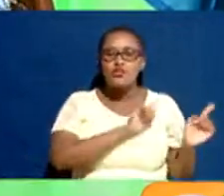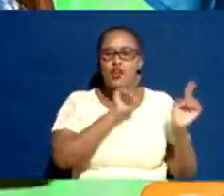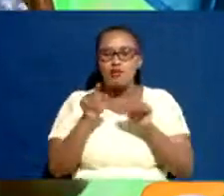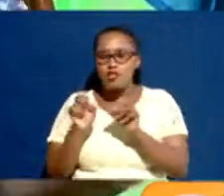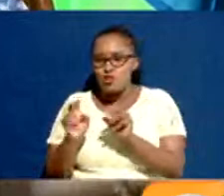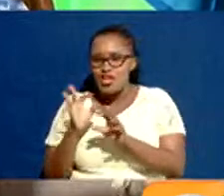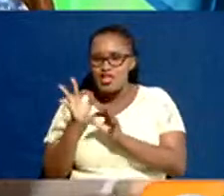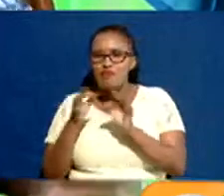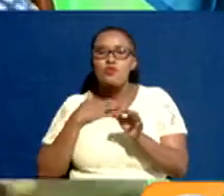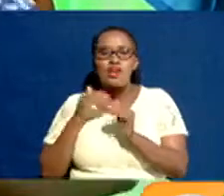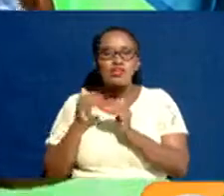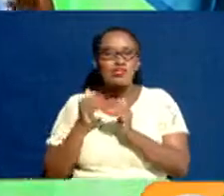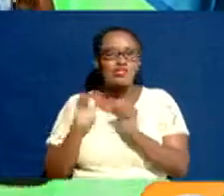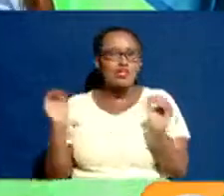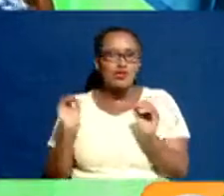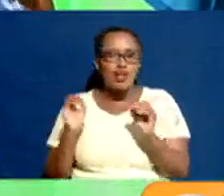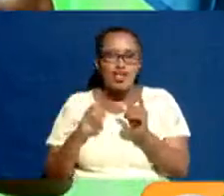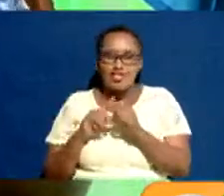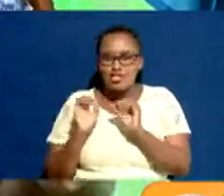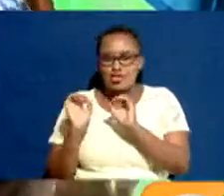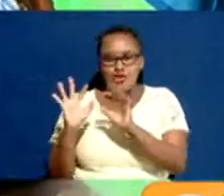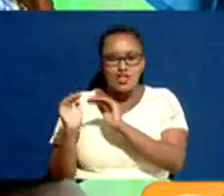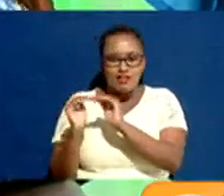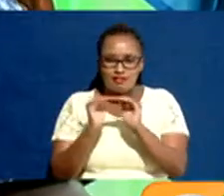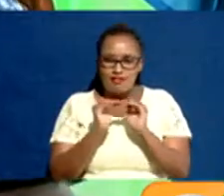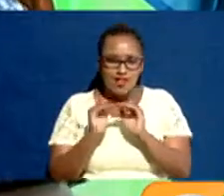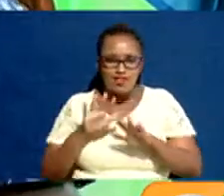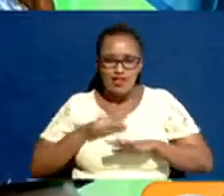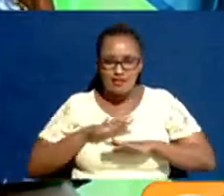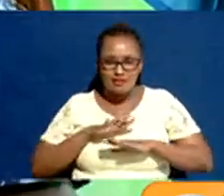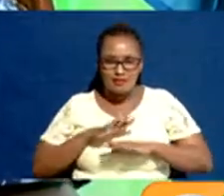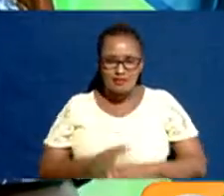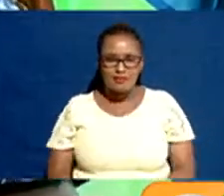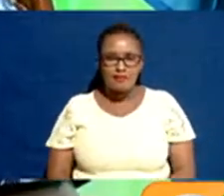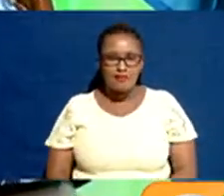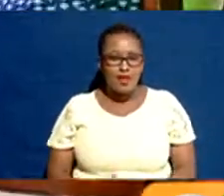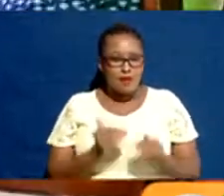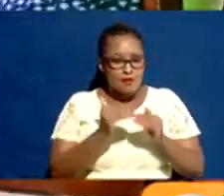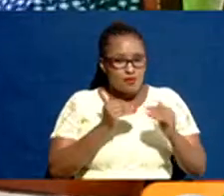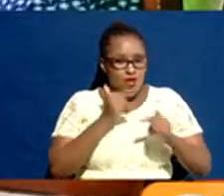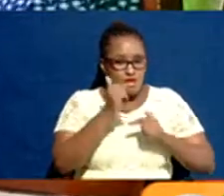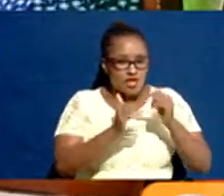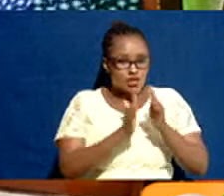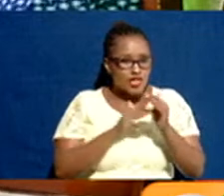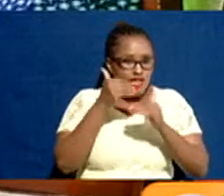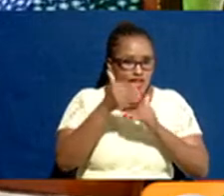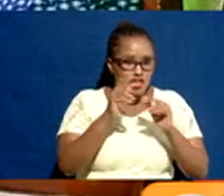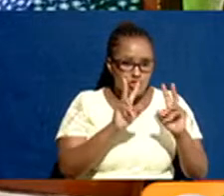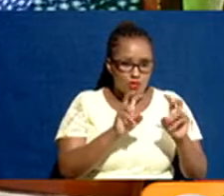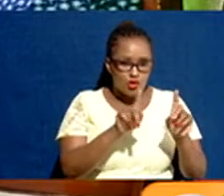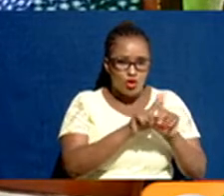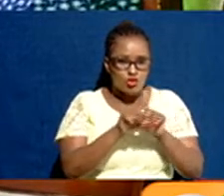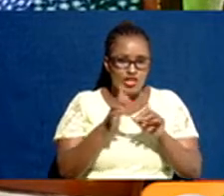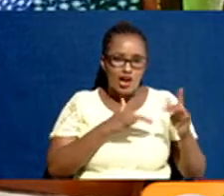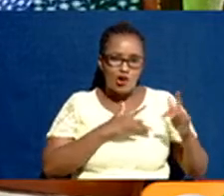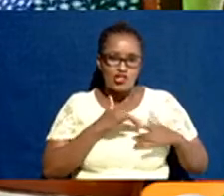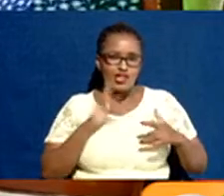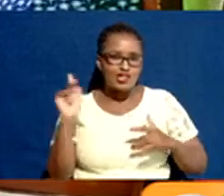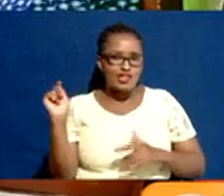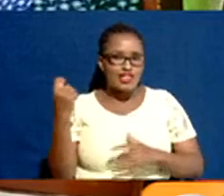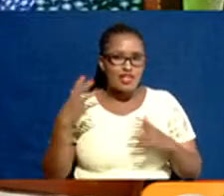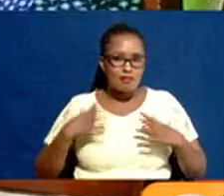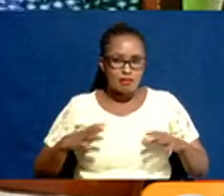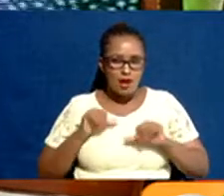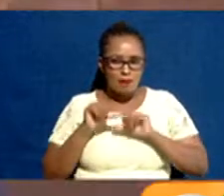they don't want, fair enough. Okay. We just proceed. Okay, Excellency. Before we proceed to the next topic, which is of concern to the Kenyan people, the cost of